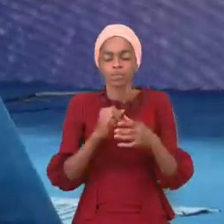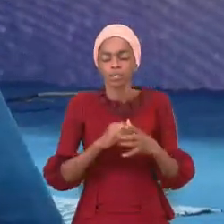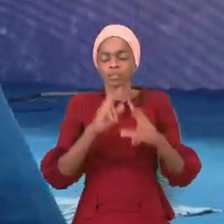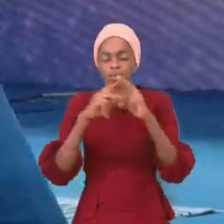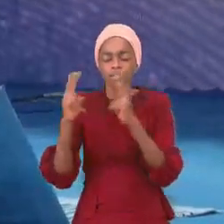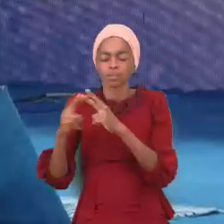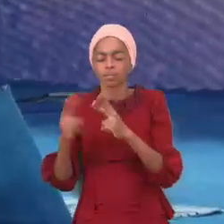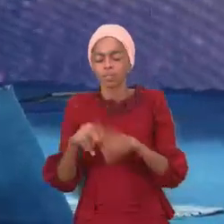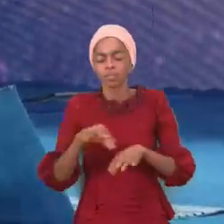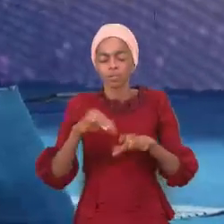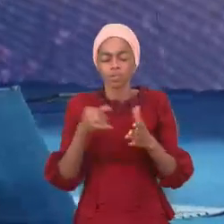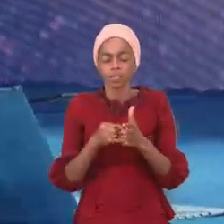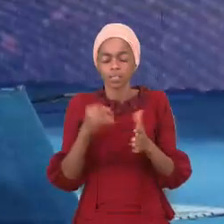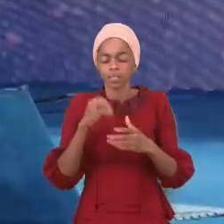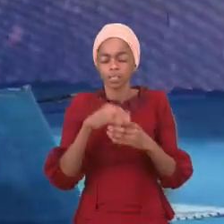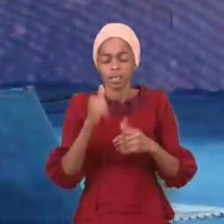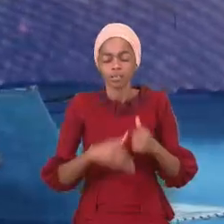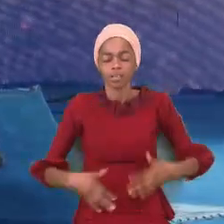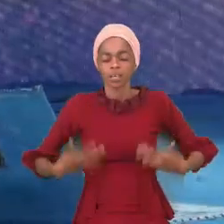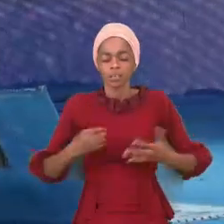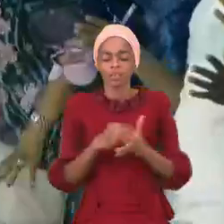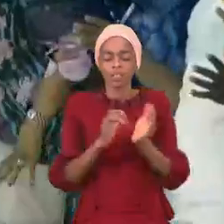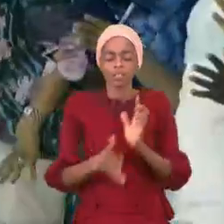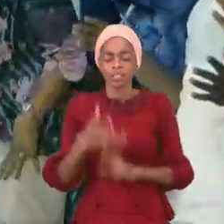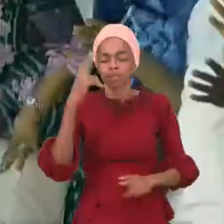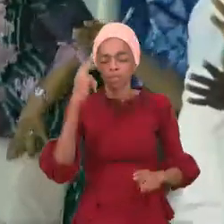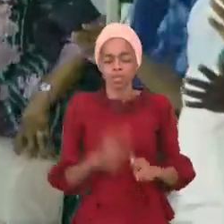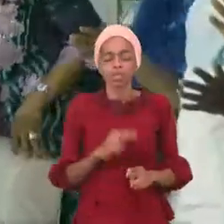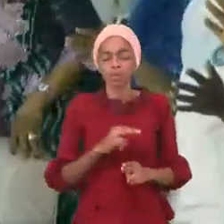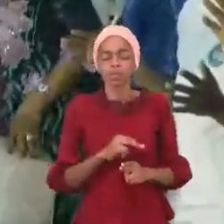do it in every life in Jesus' name.